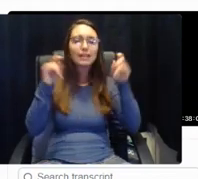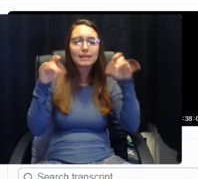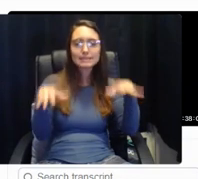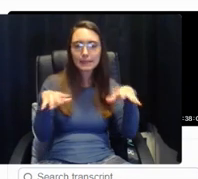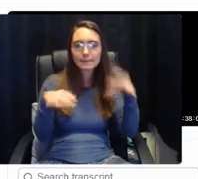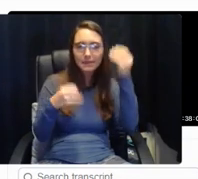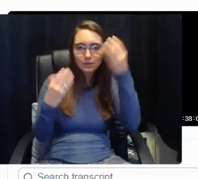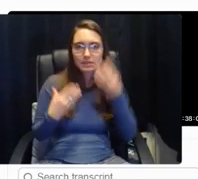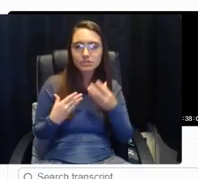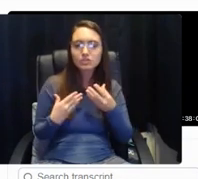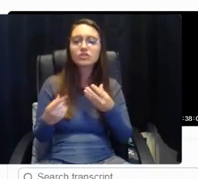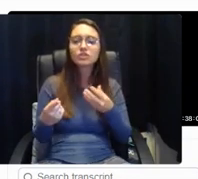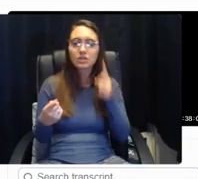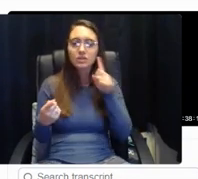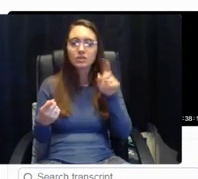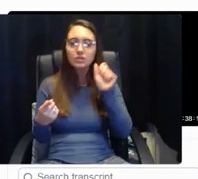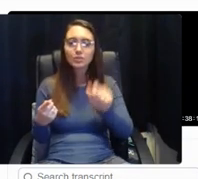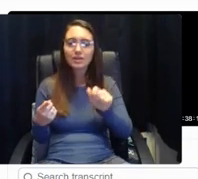finish